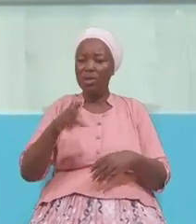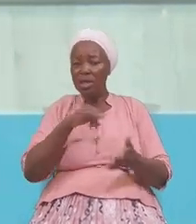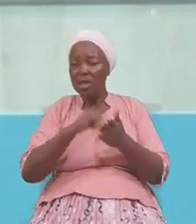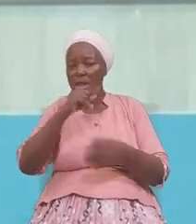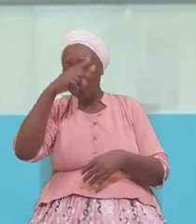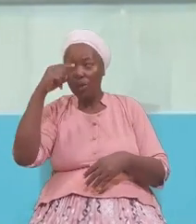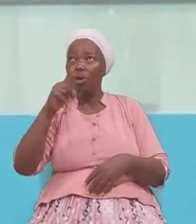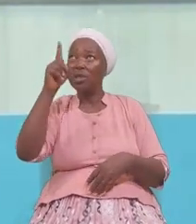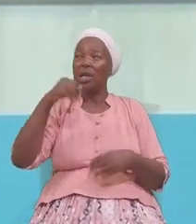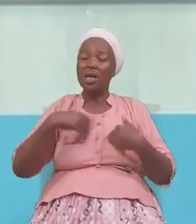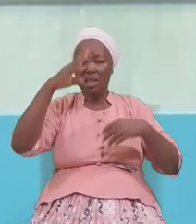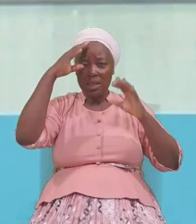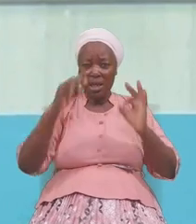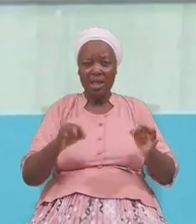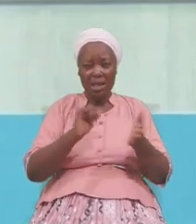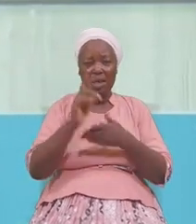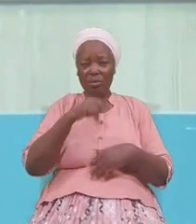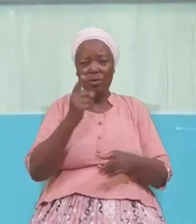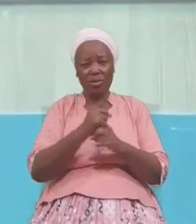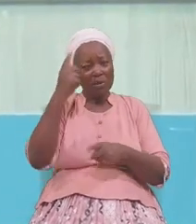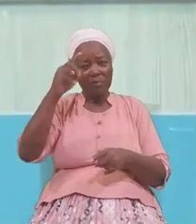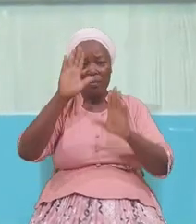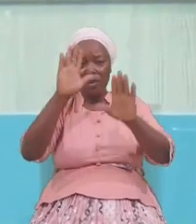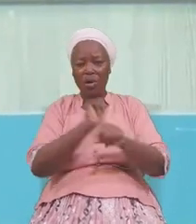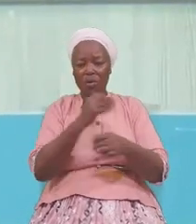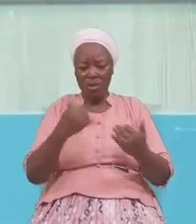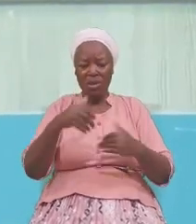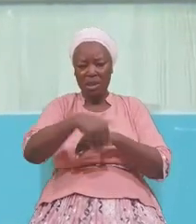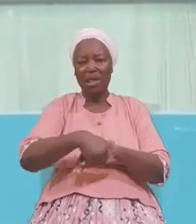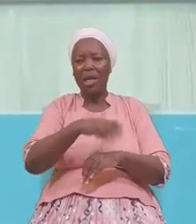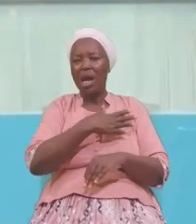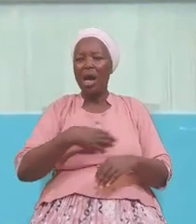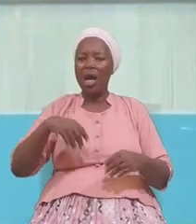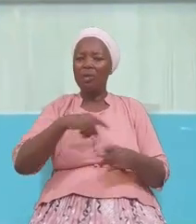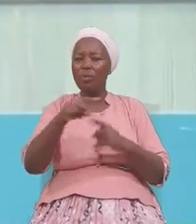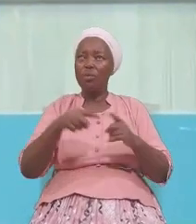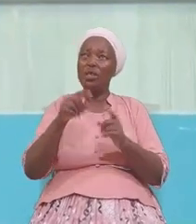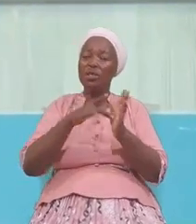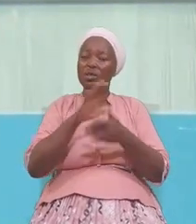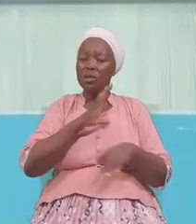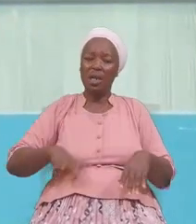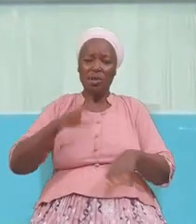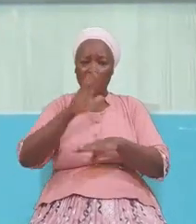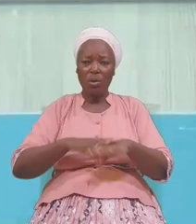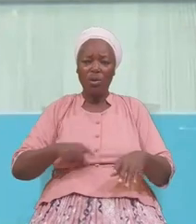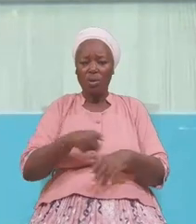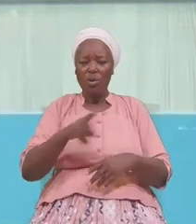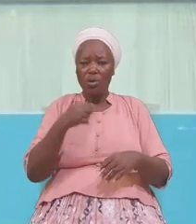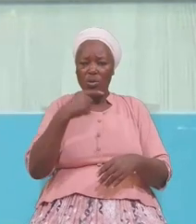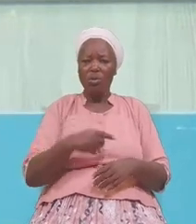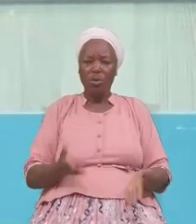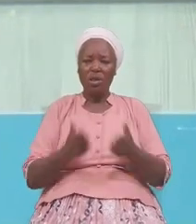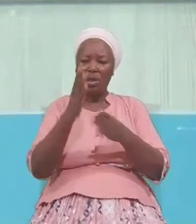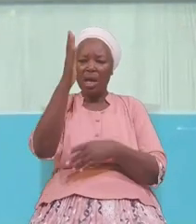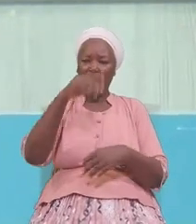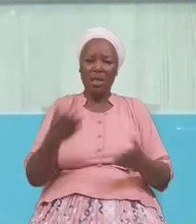has decided you are a candidate for miracle tonight. And when he calls, just stand there